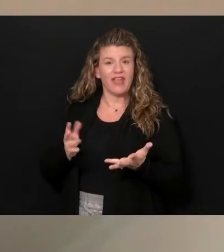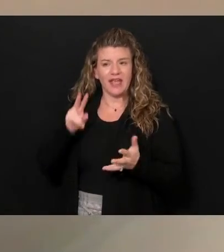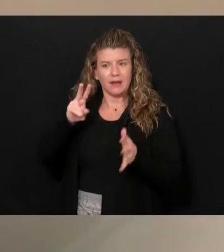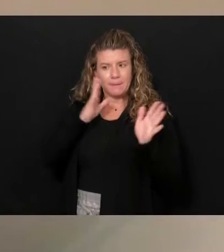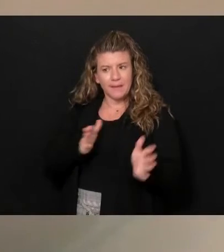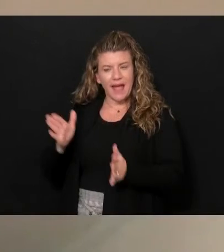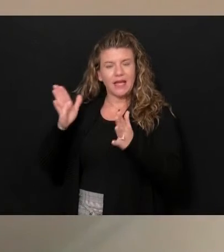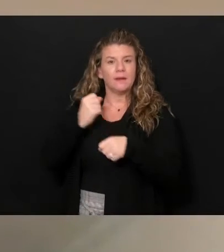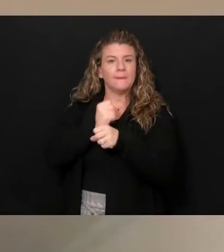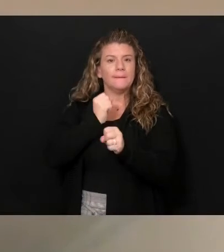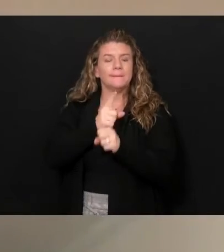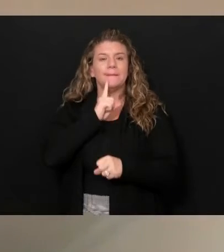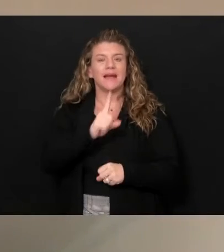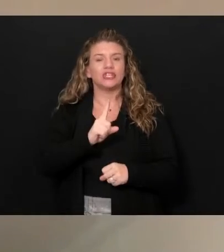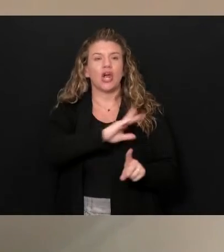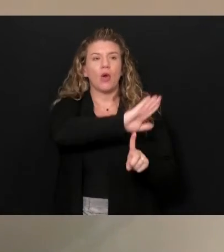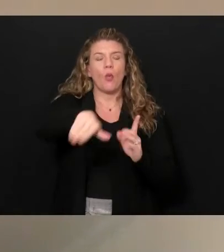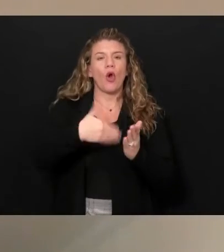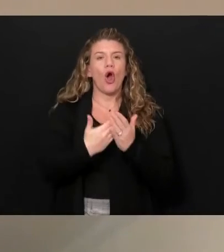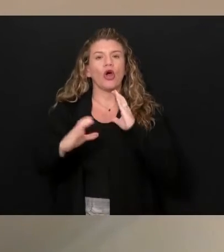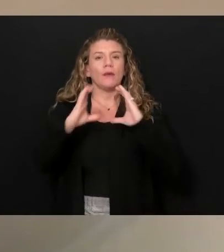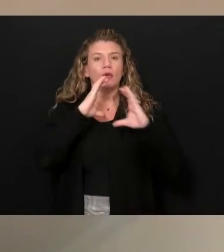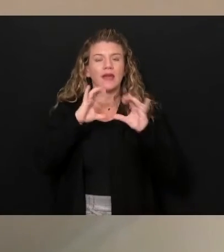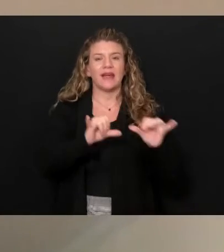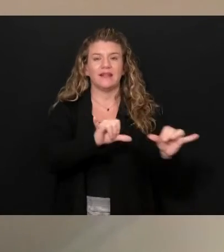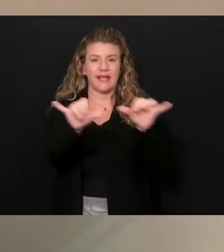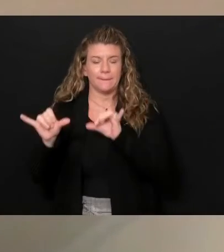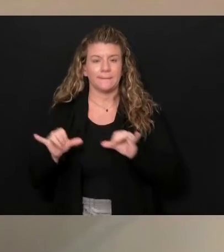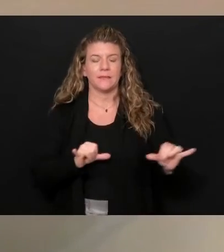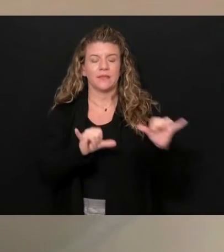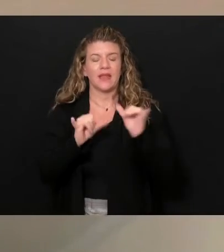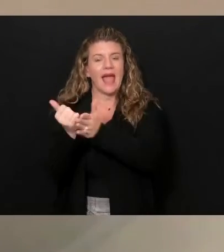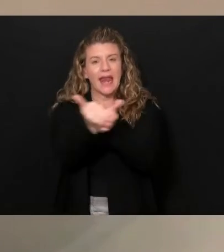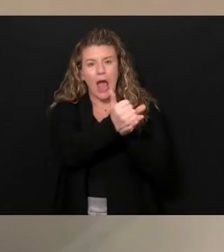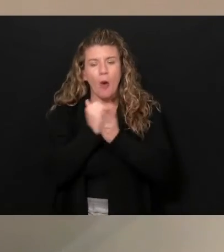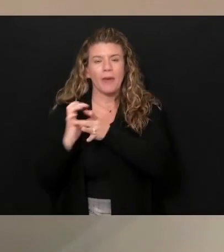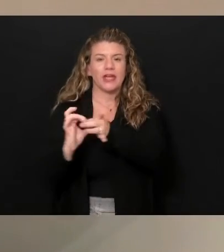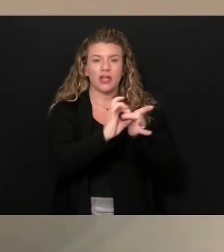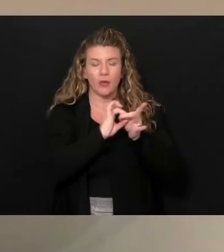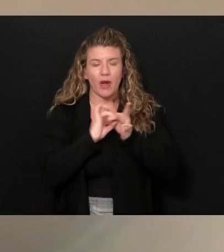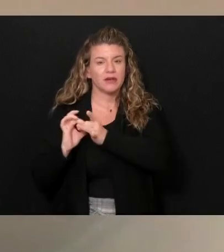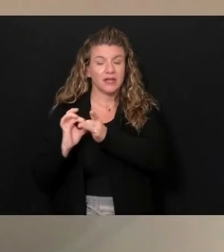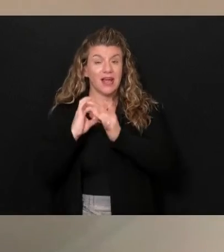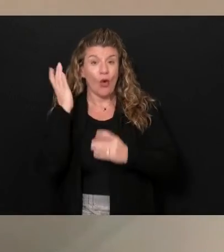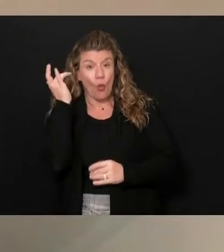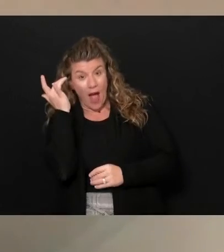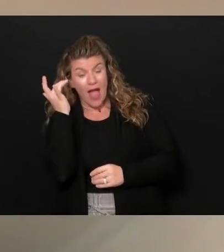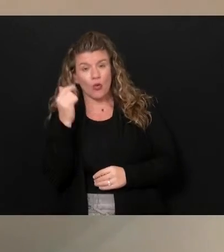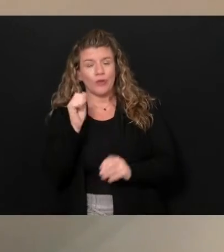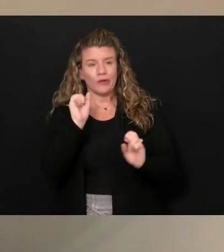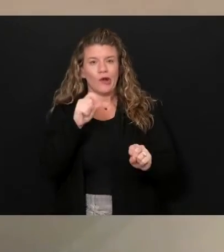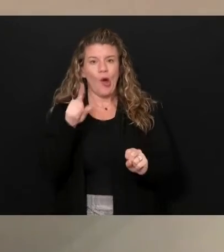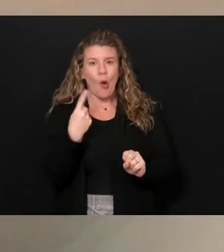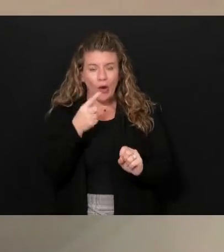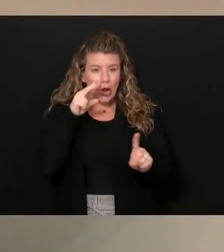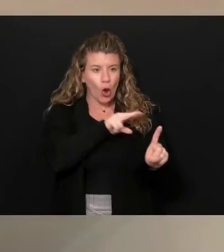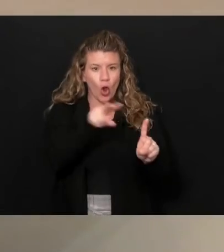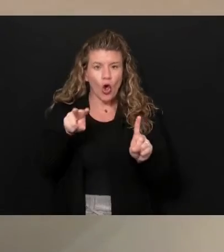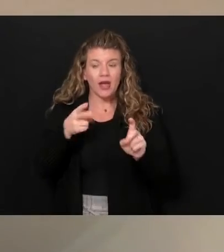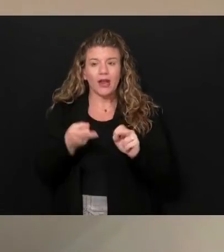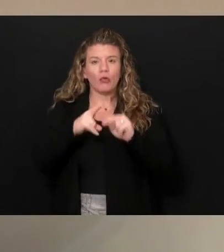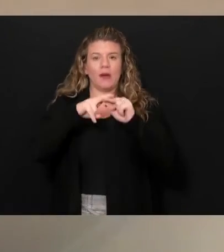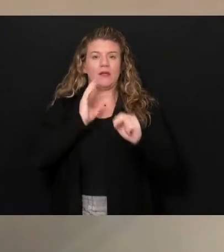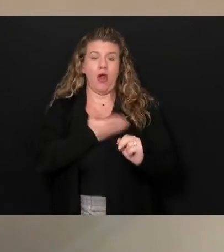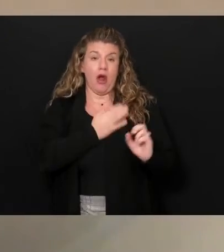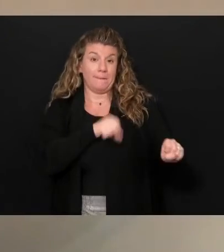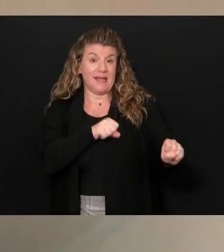and make sure that we are all communicating and helping each other out so that we can not only look at increasing